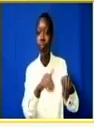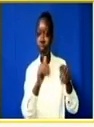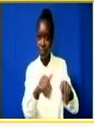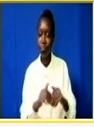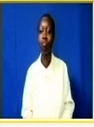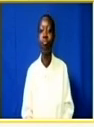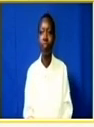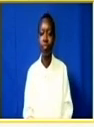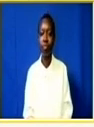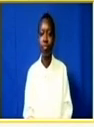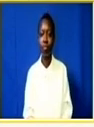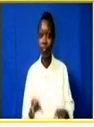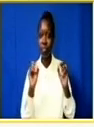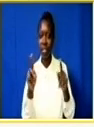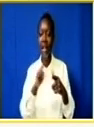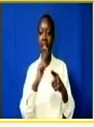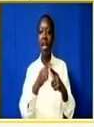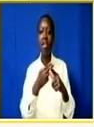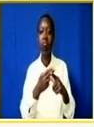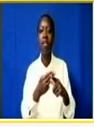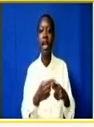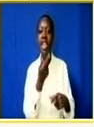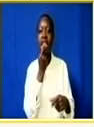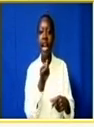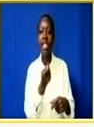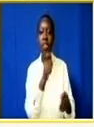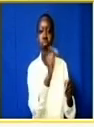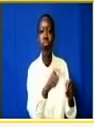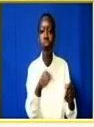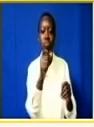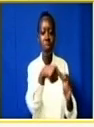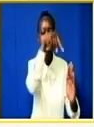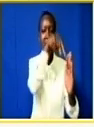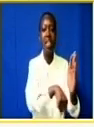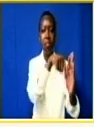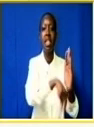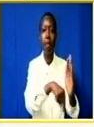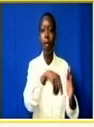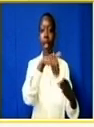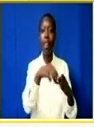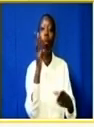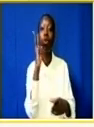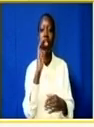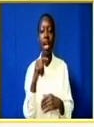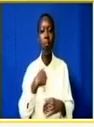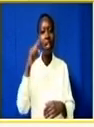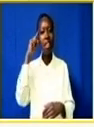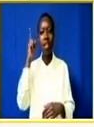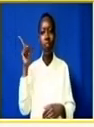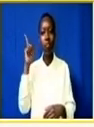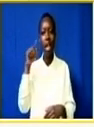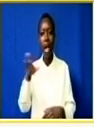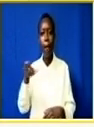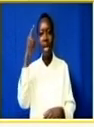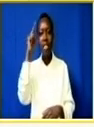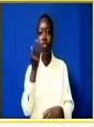water, then you go dipping your rice in it. Okay. So I think the person is one is going to plant rice. Mm-hmm. And you